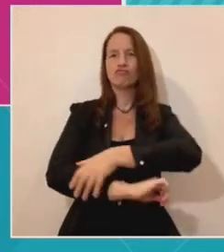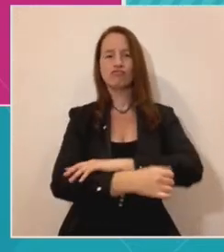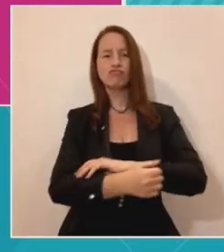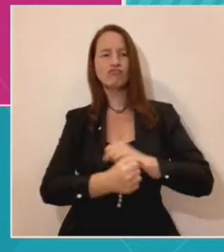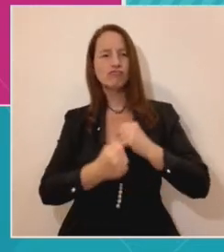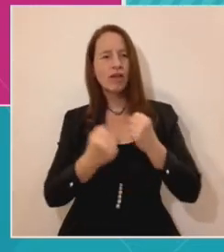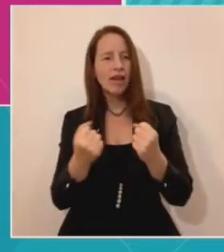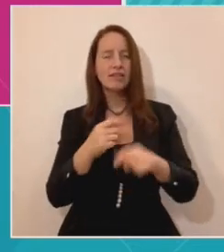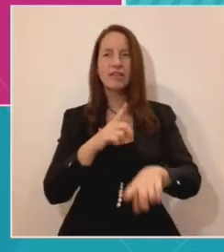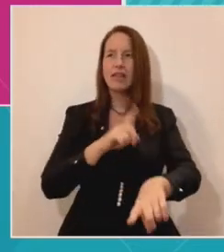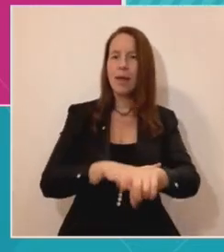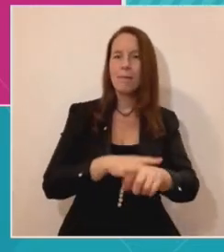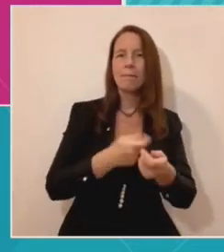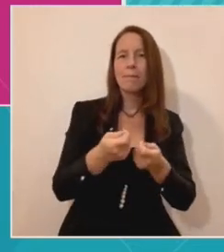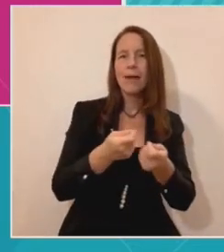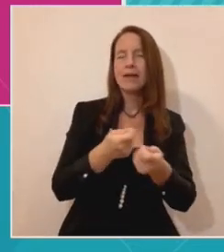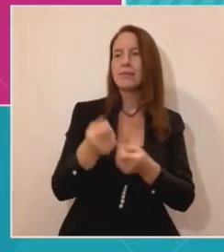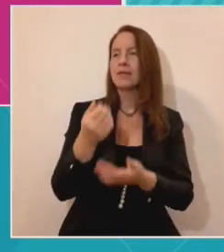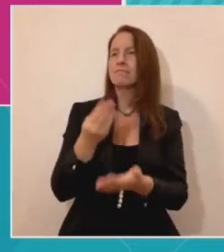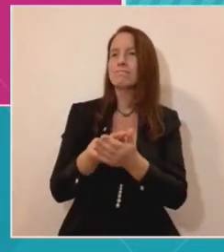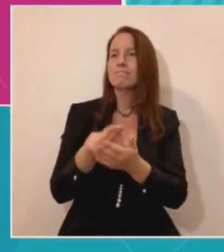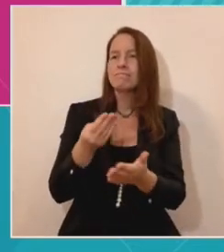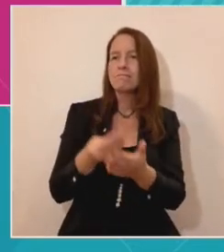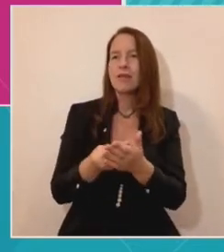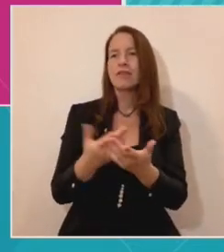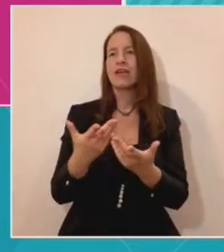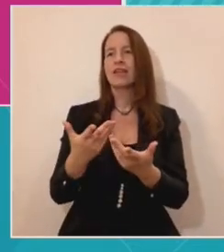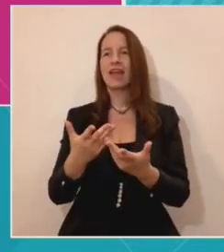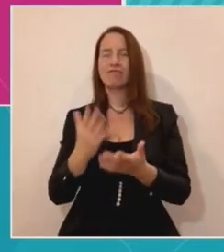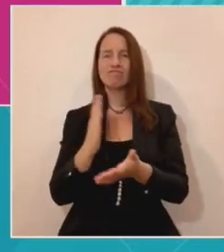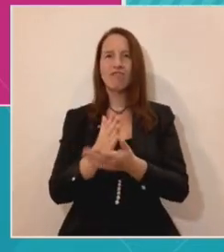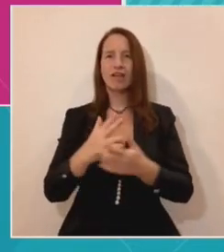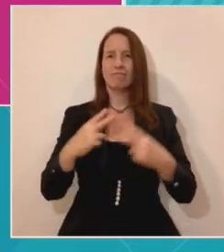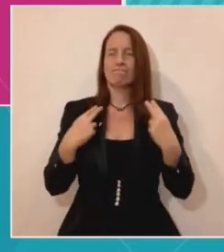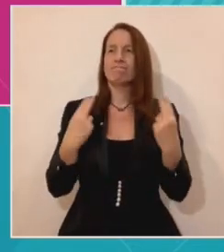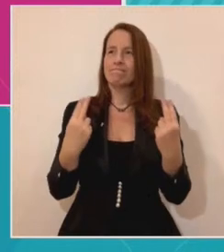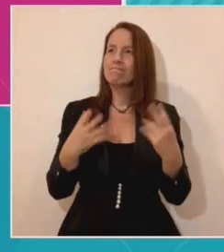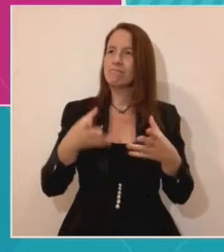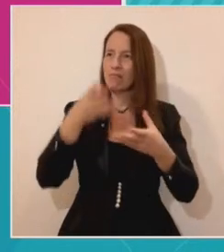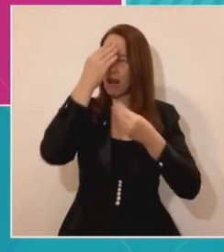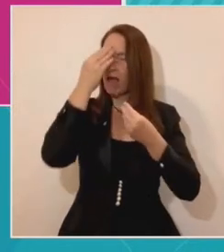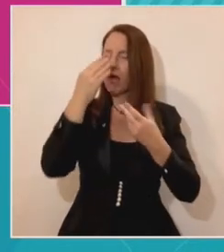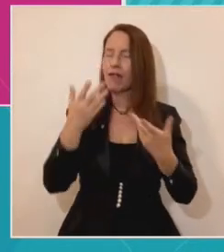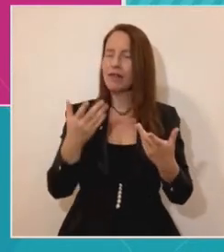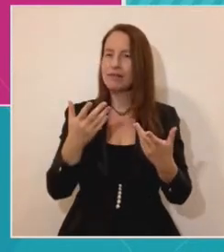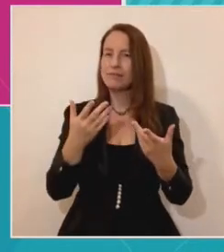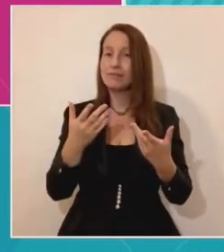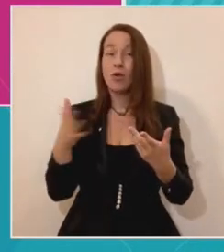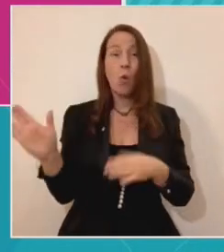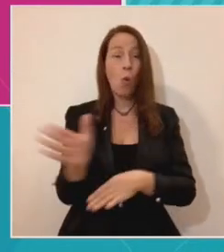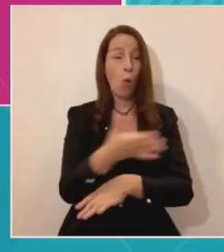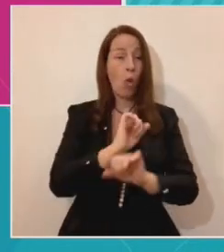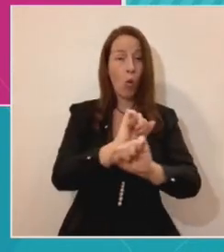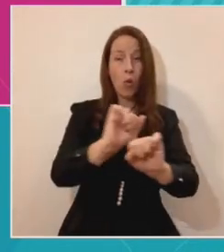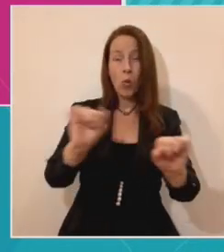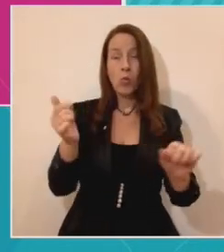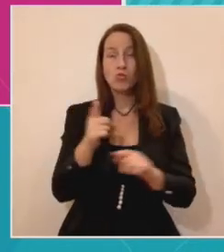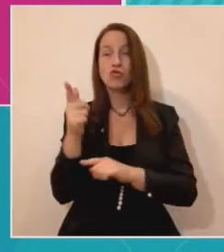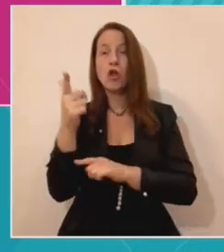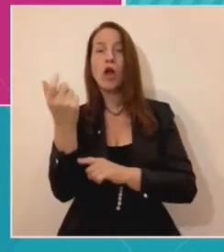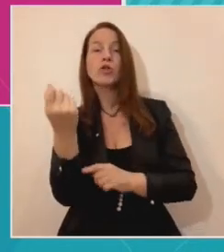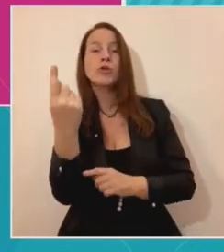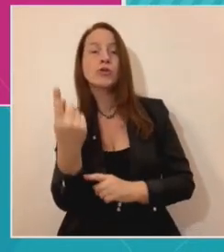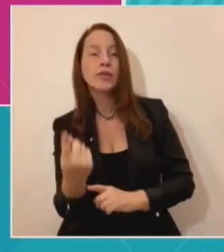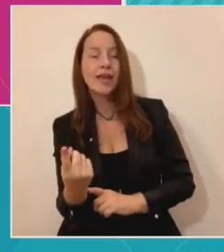and sacrificing, the fighting spirit. Everyone has their own unique journeys through university, but we all could